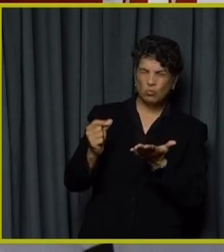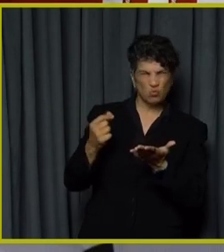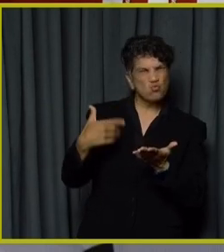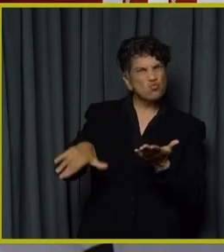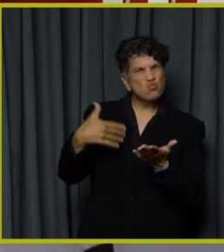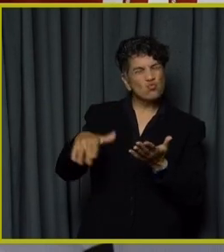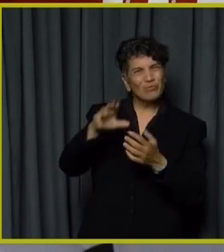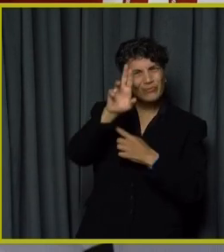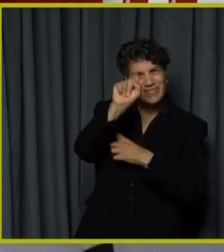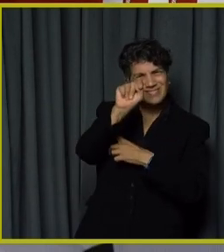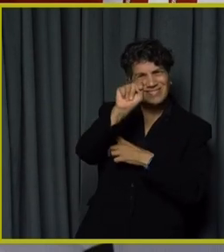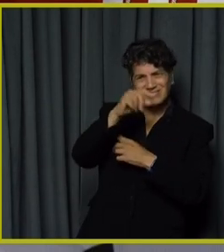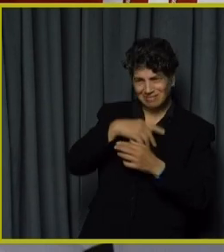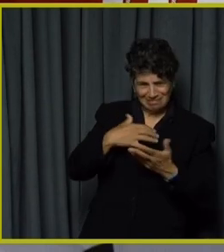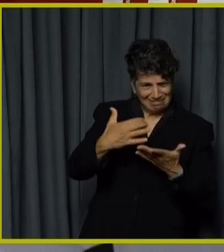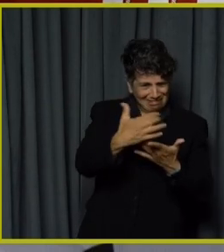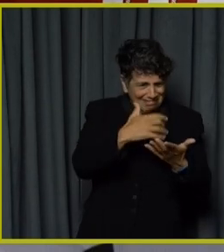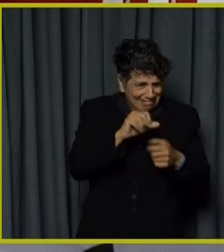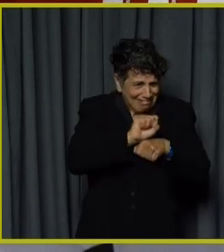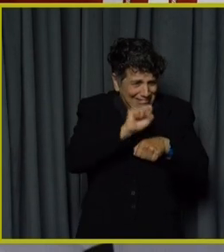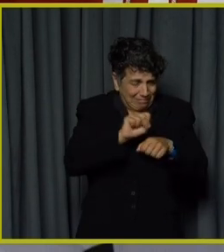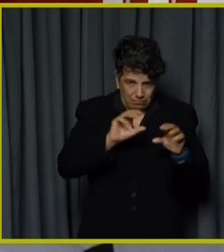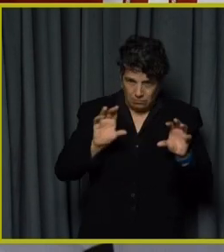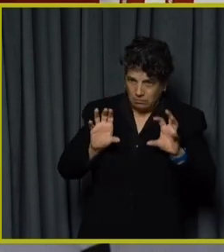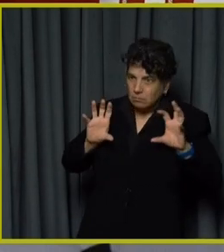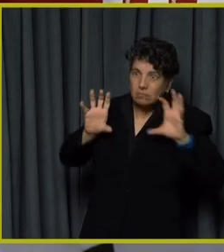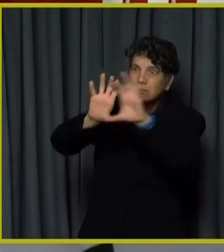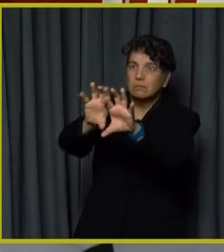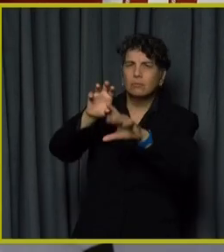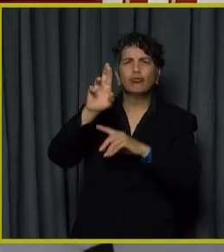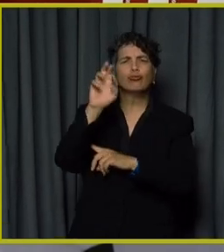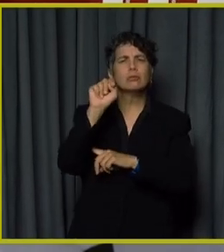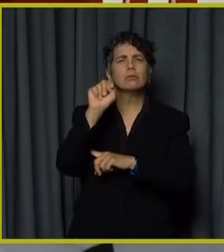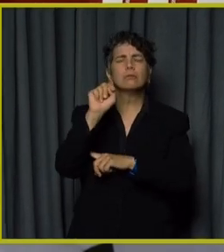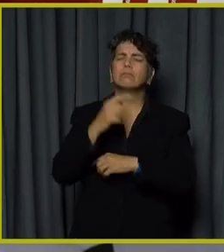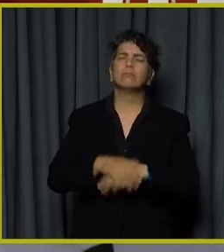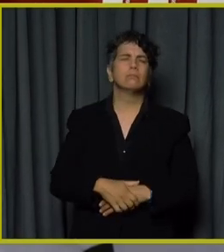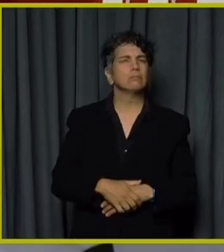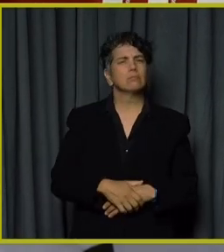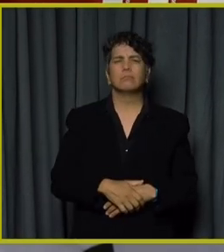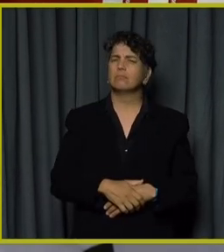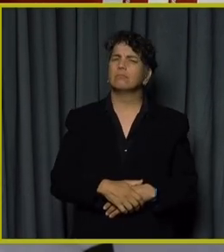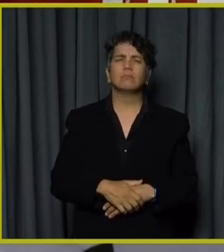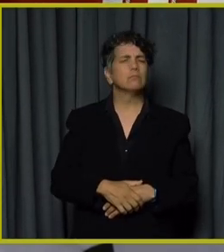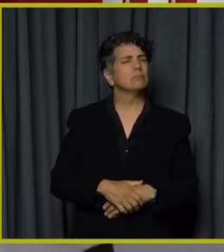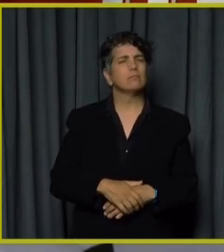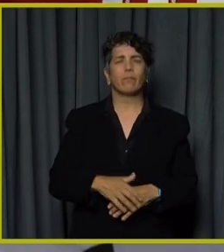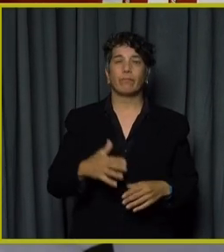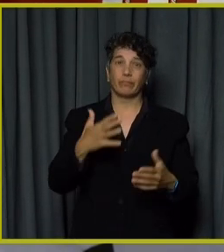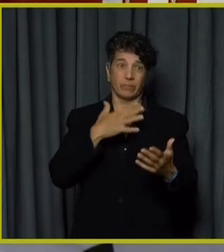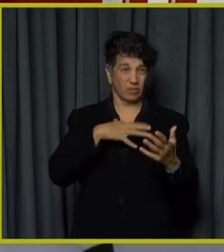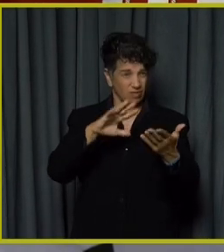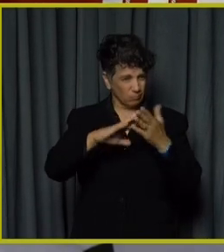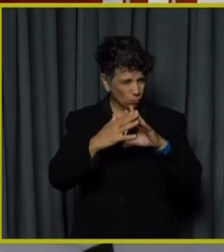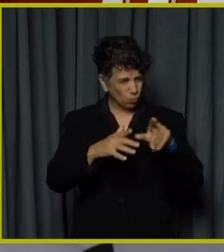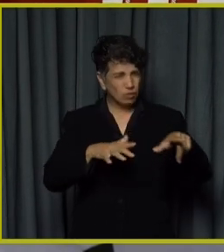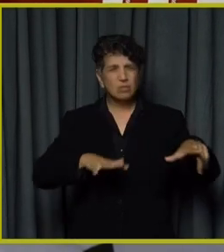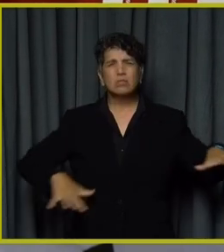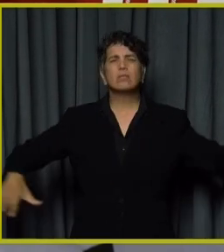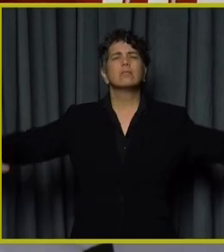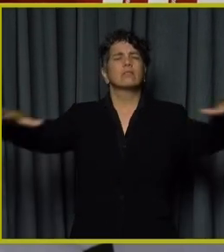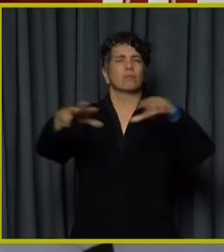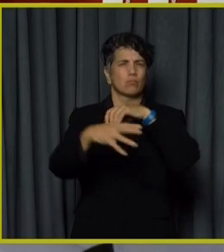Northeast neighborhood are poor immigrants, people of color, and poor whites. Almost 60% of